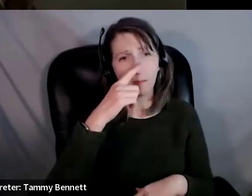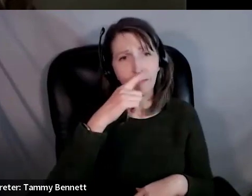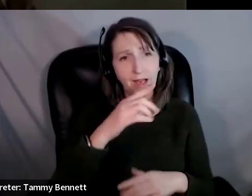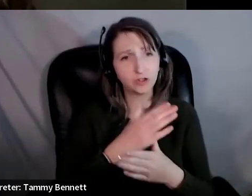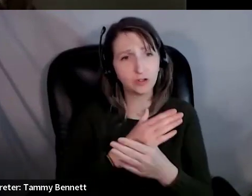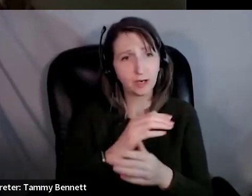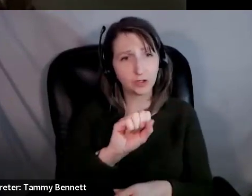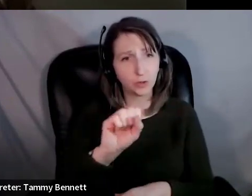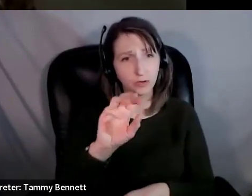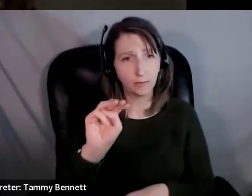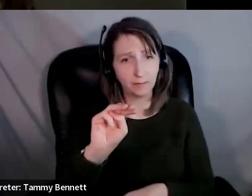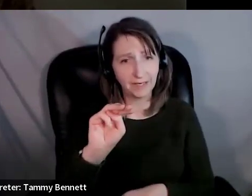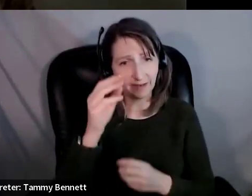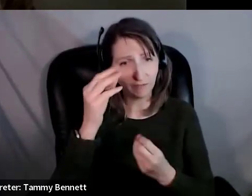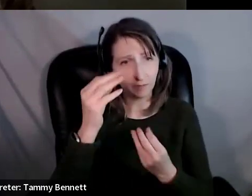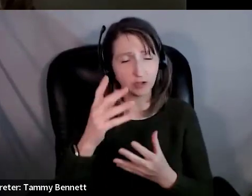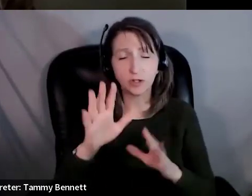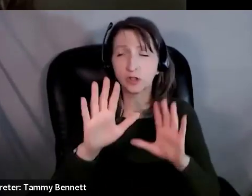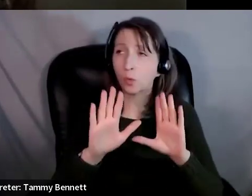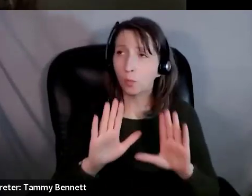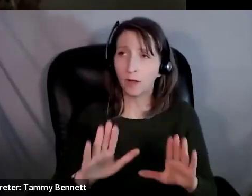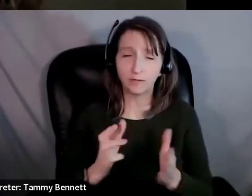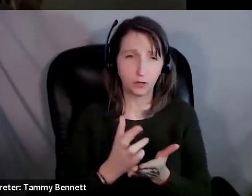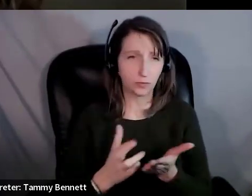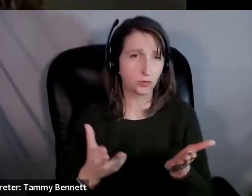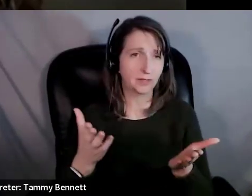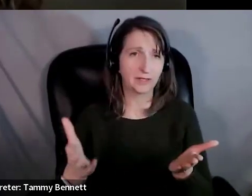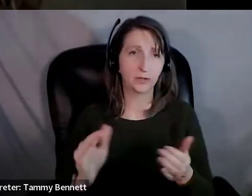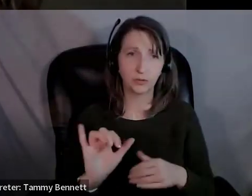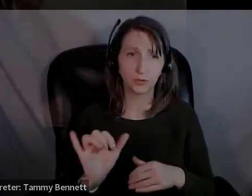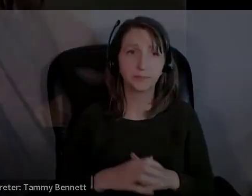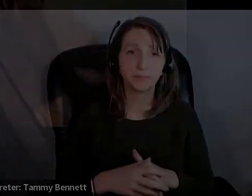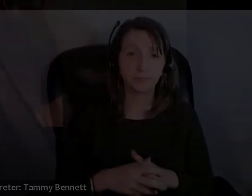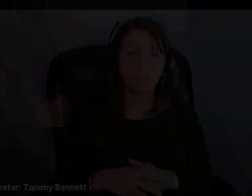think that there's some phenomenal resources that you share that would be really helpful as well.